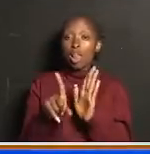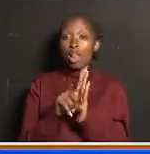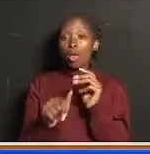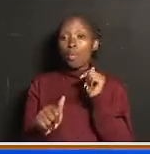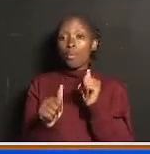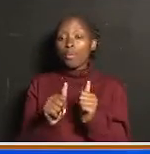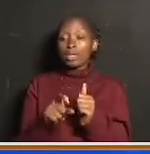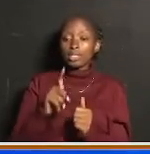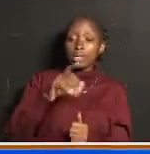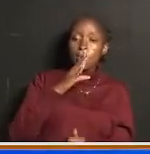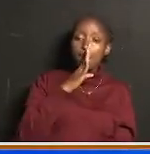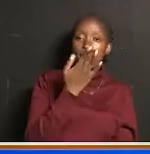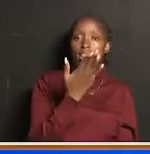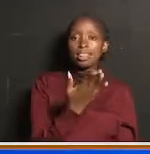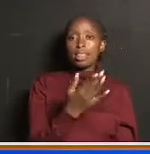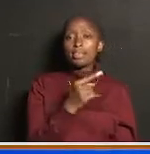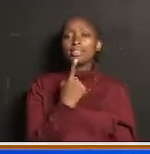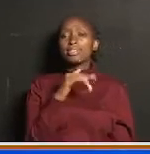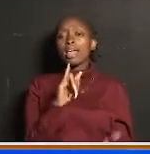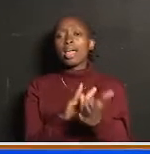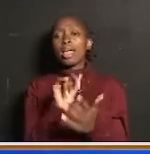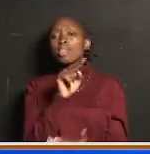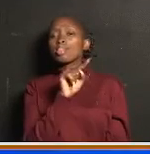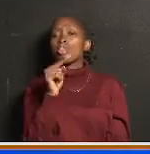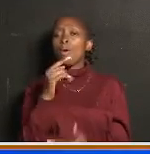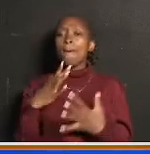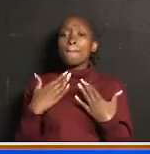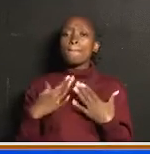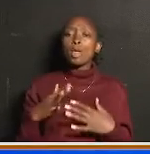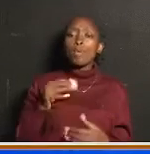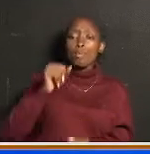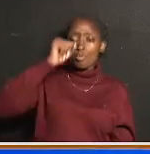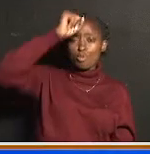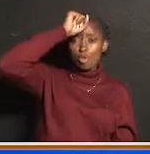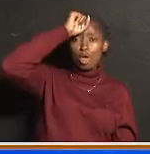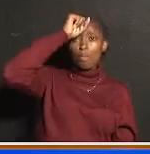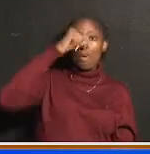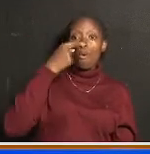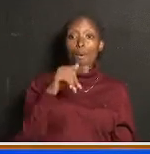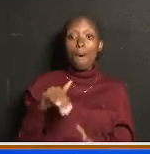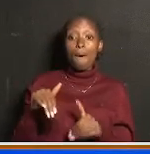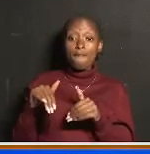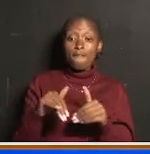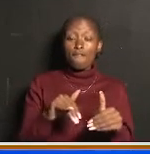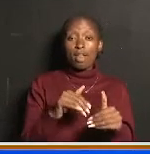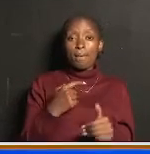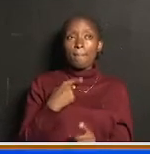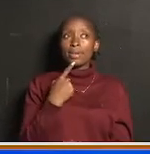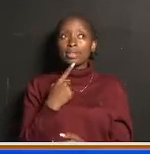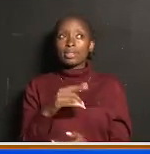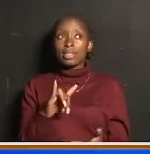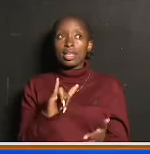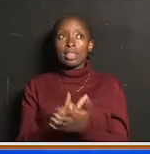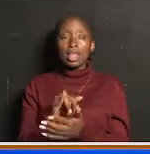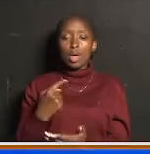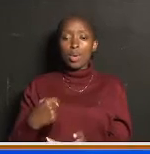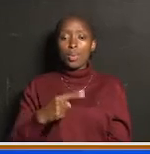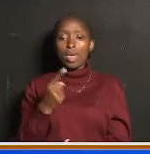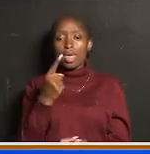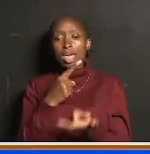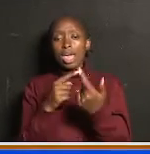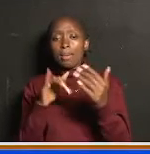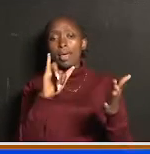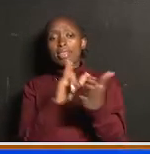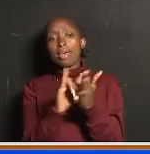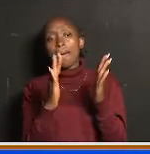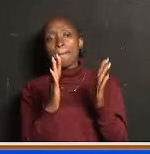say those people are stupid, those who followed. I'm only saying it's only that we never came across maybe that person, Mr. Speaker. Maybe